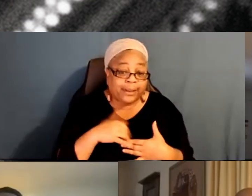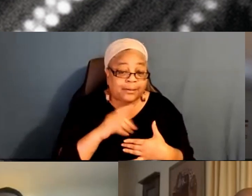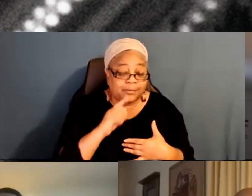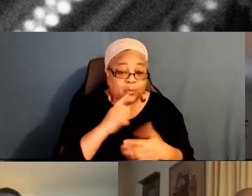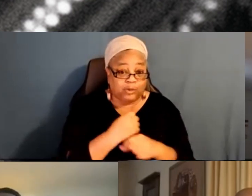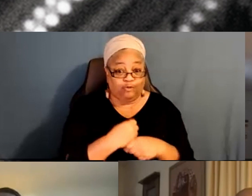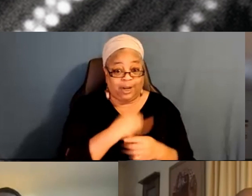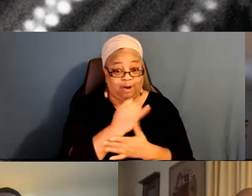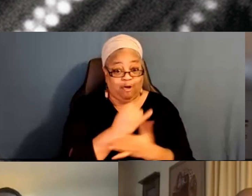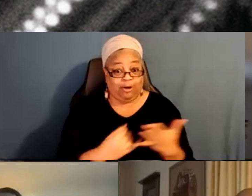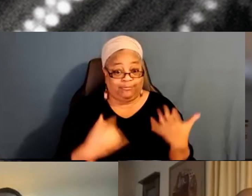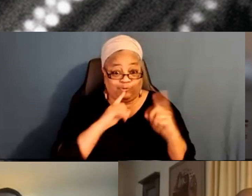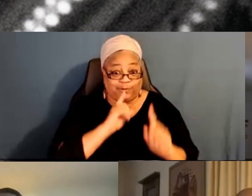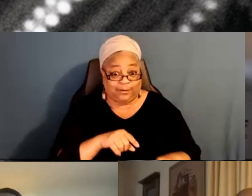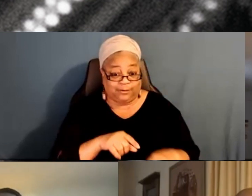right? And